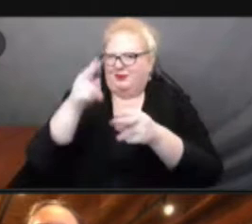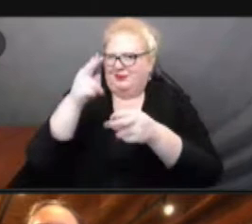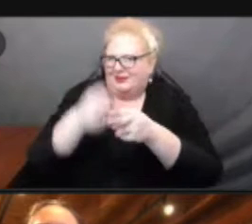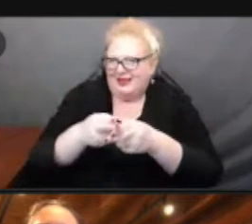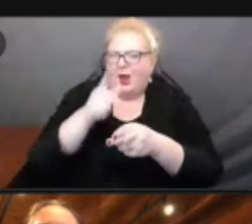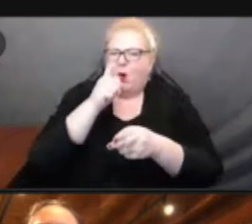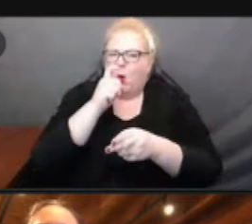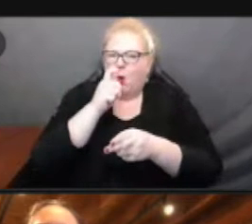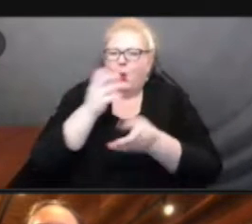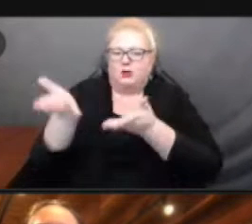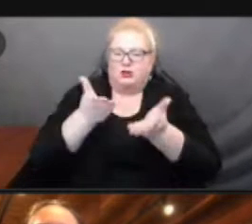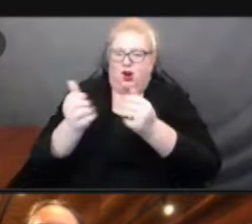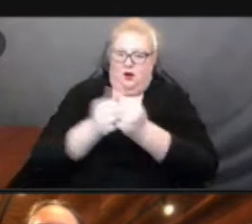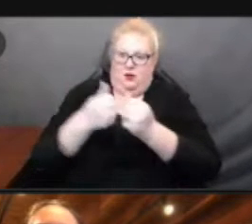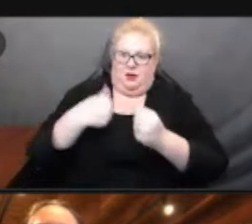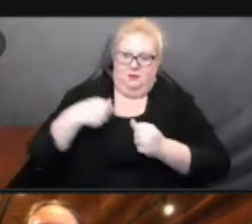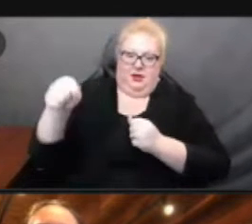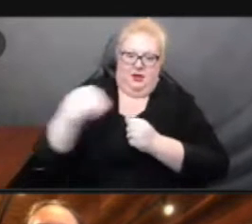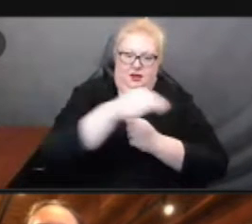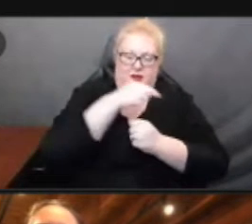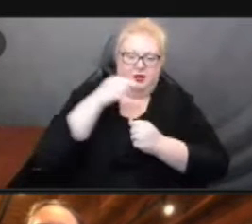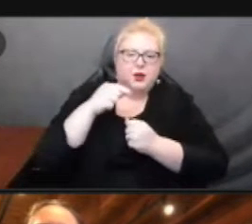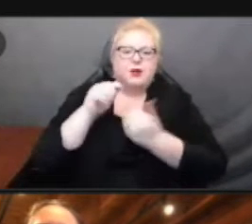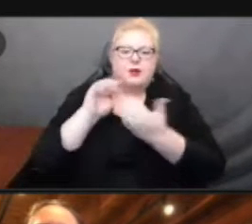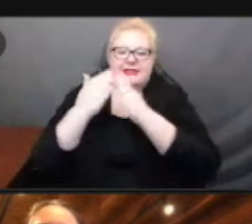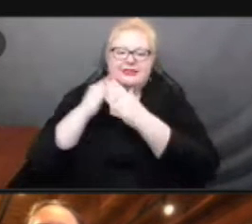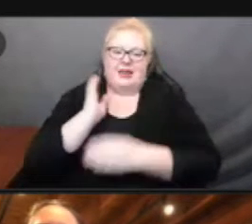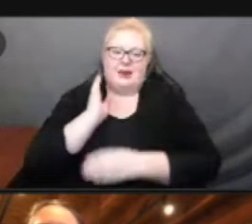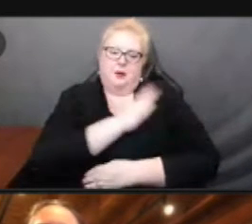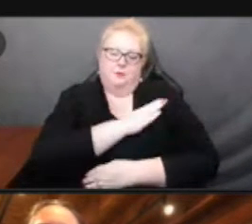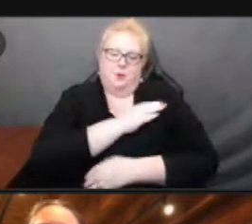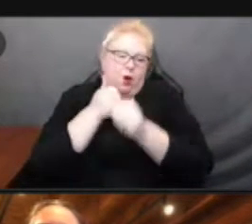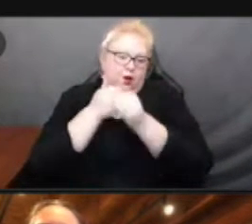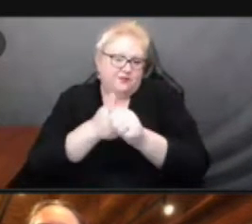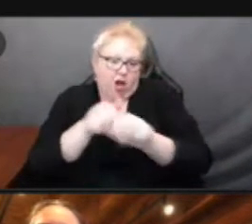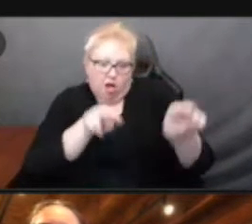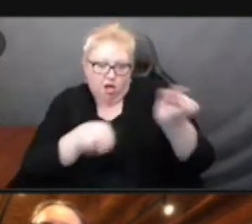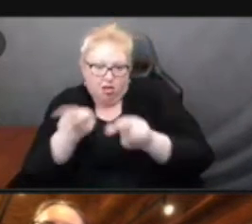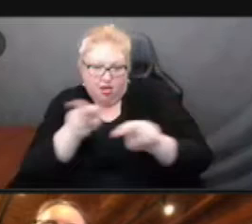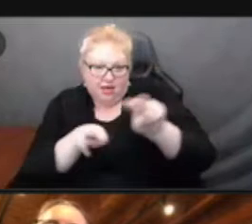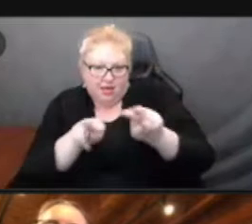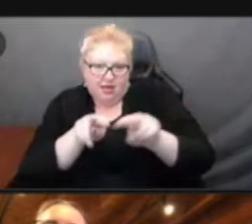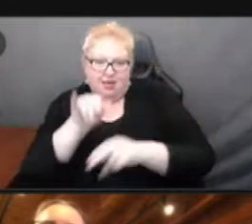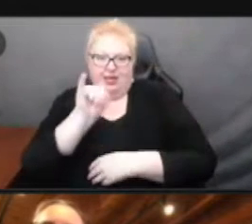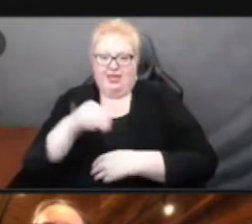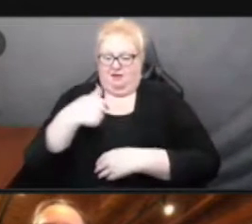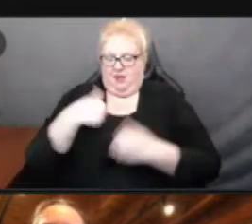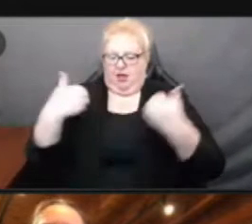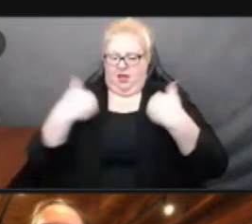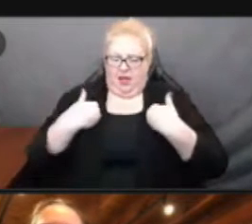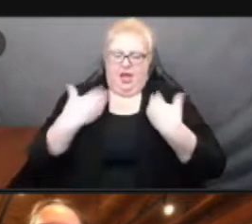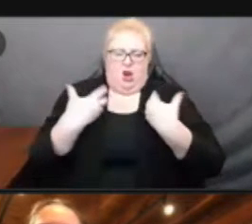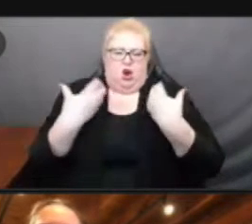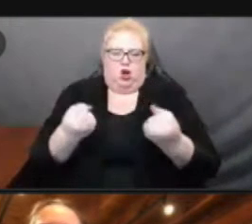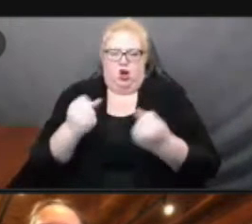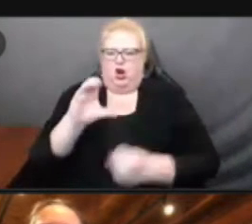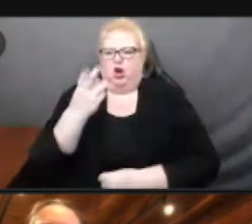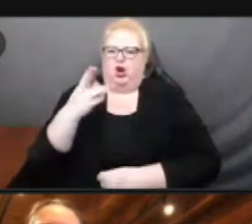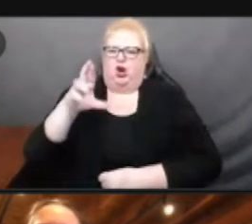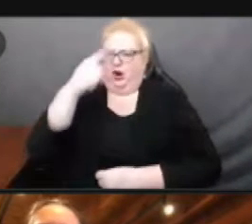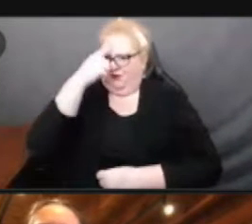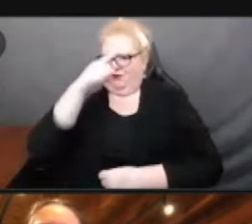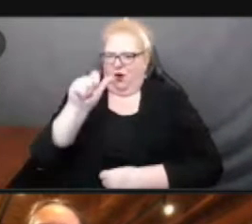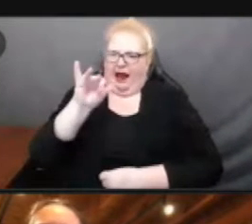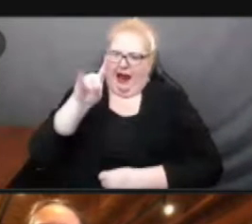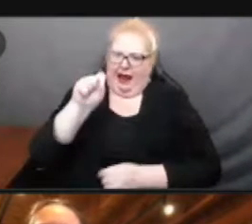serve with me and those who follow city board members meetings. That if I had a cure for AIDS, discovered a cure for AIDS, I can